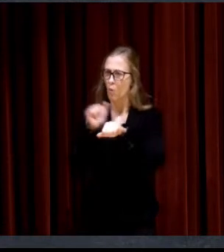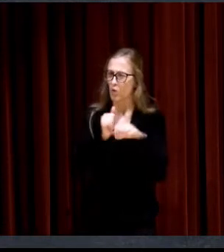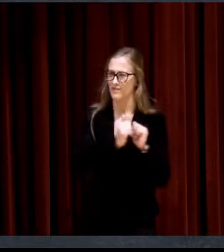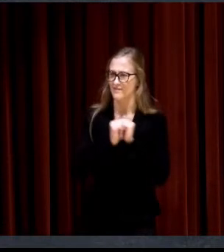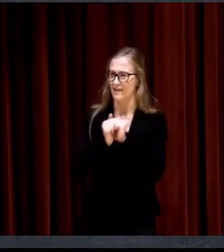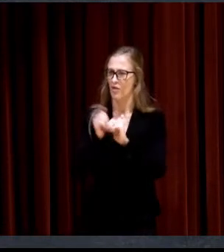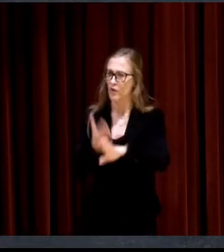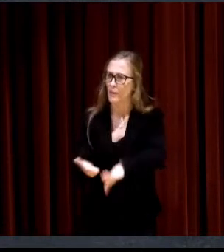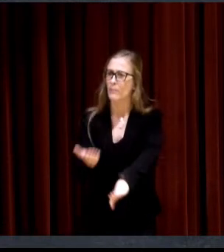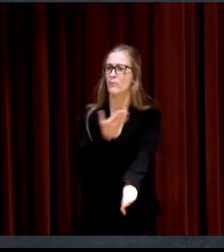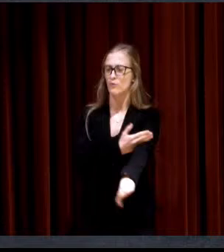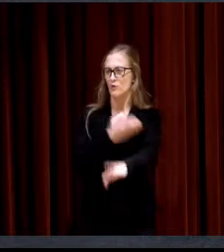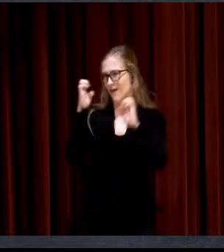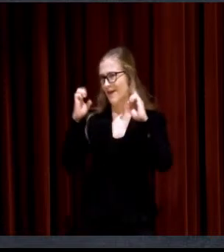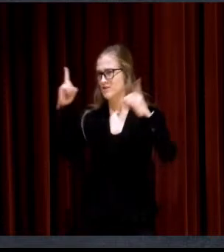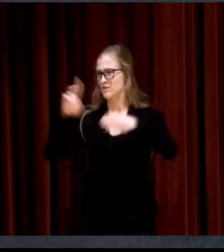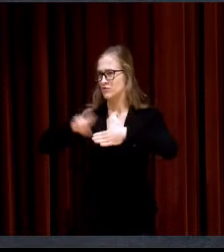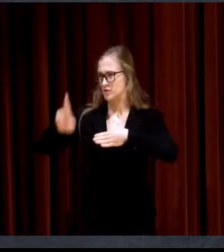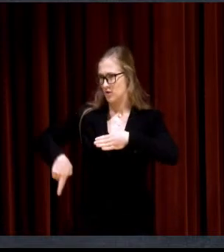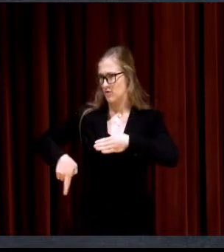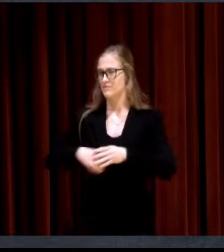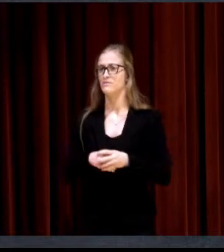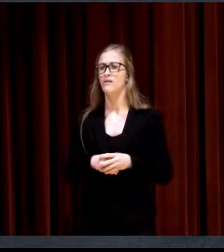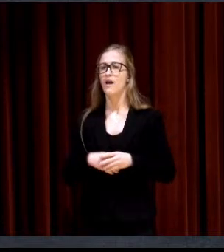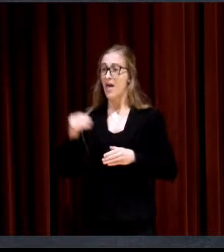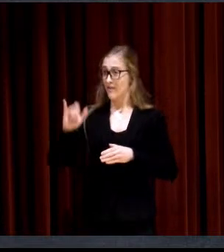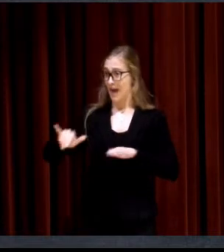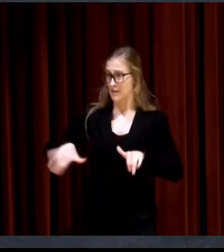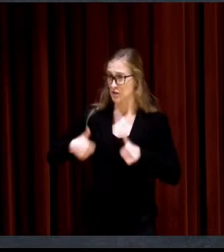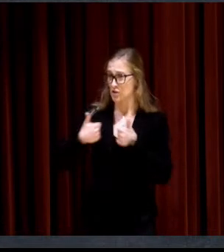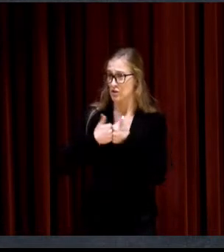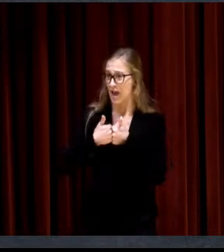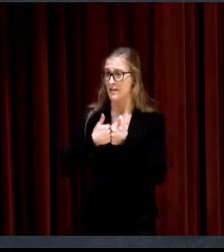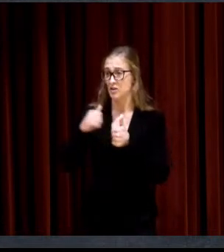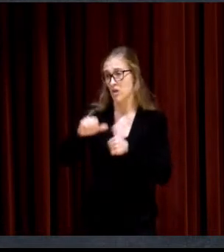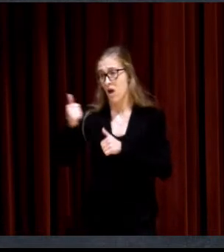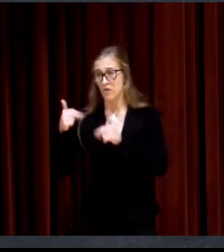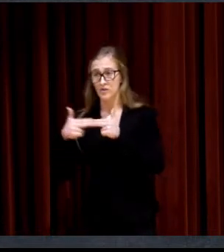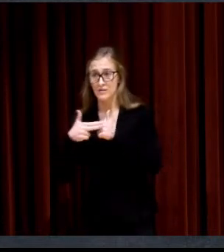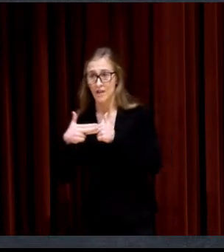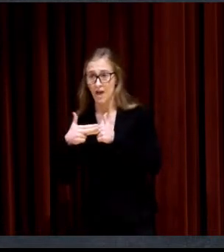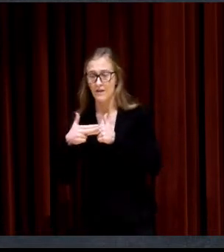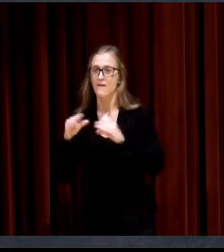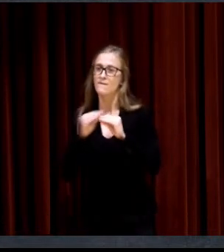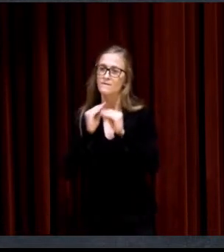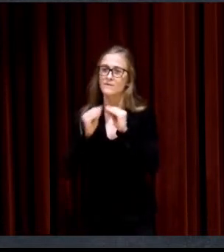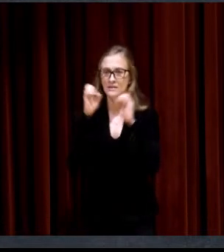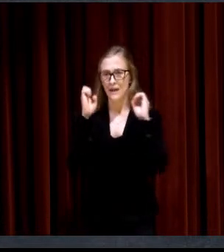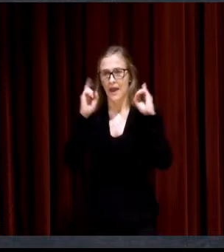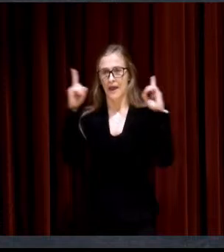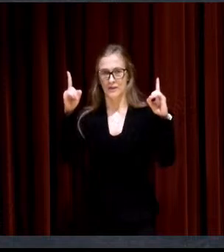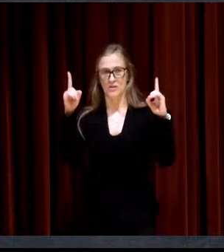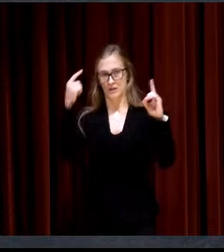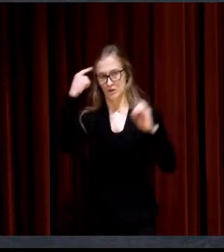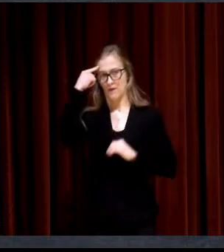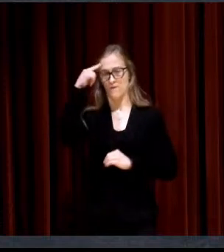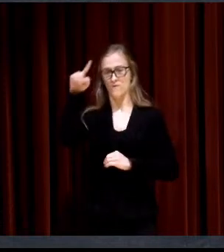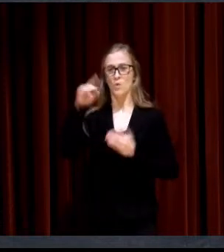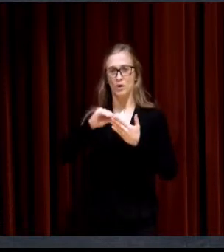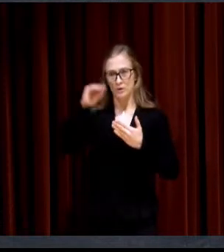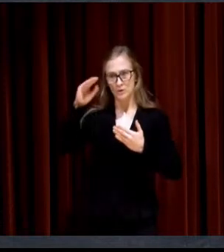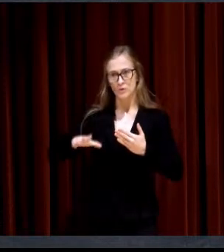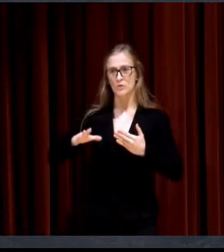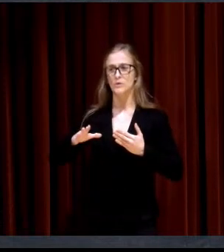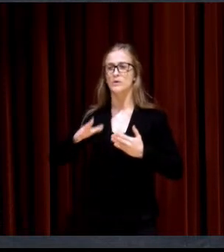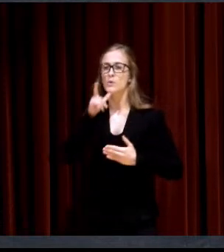improving educational outcomes and some of those challenges in that earlier slide to fix education for the students who